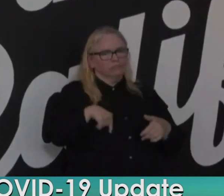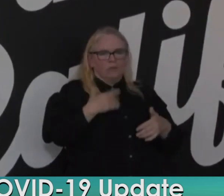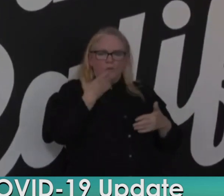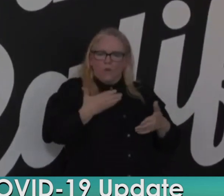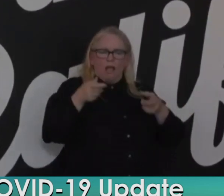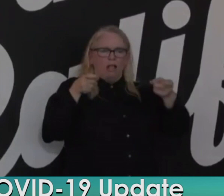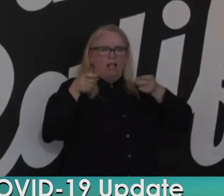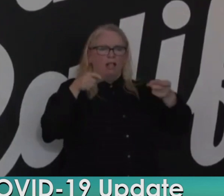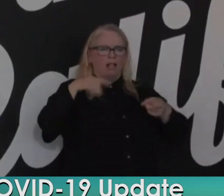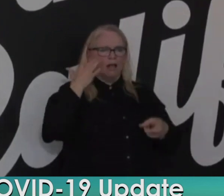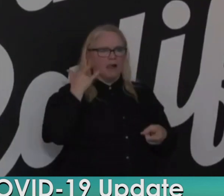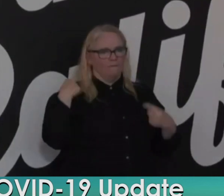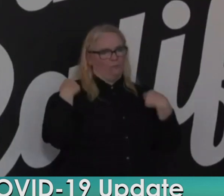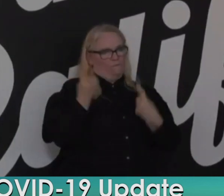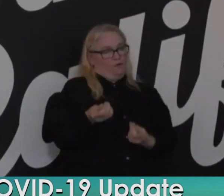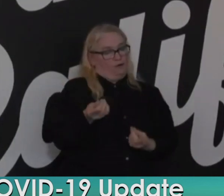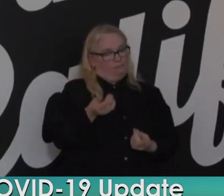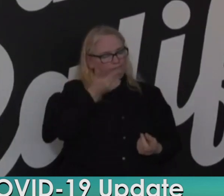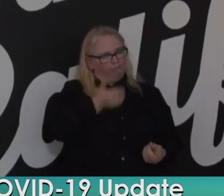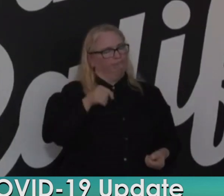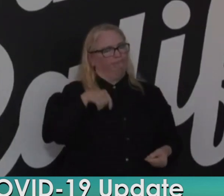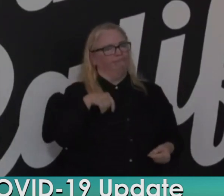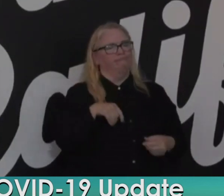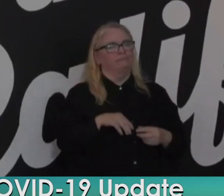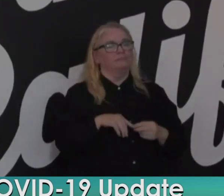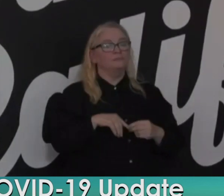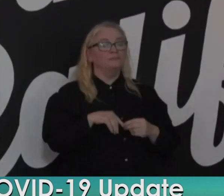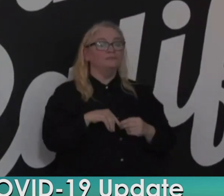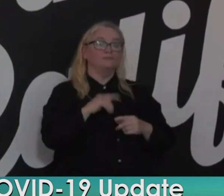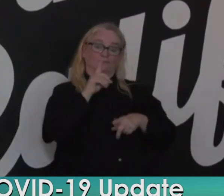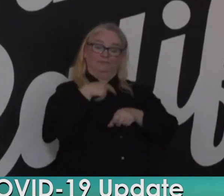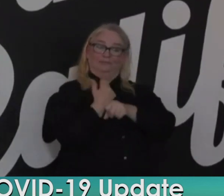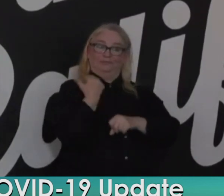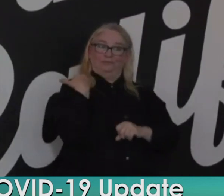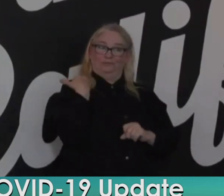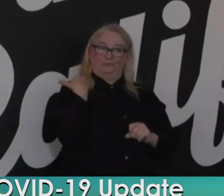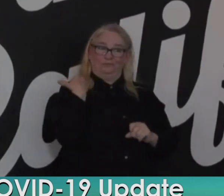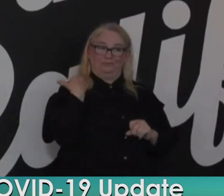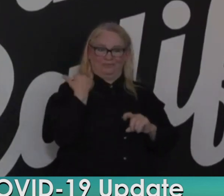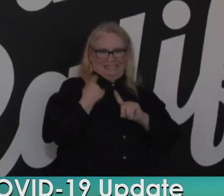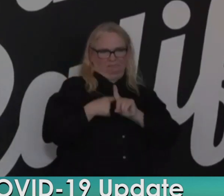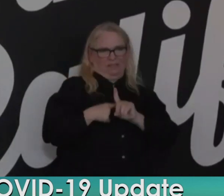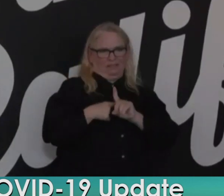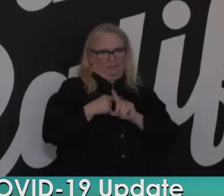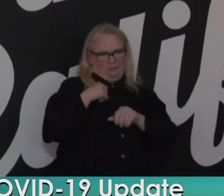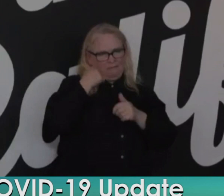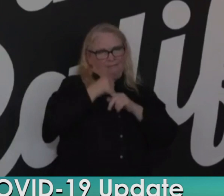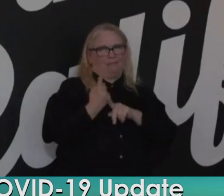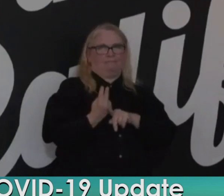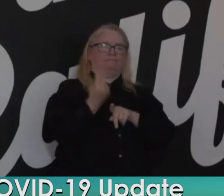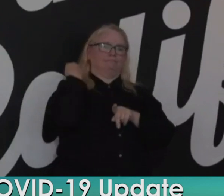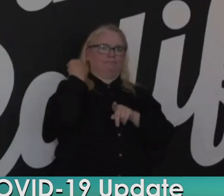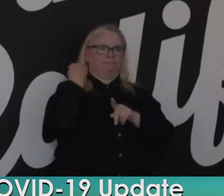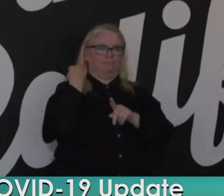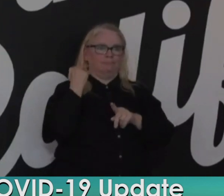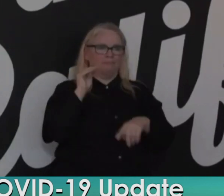respect in particular. A year ago this month, 1 year ago this month, the state of